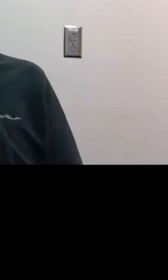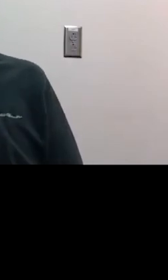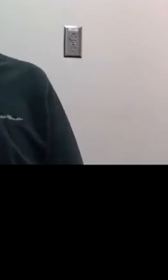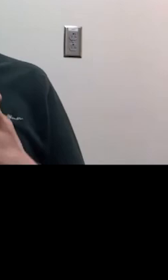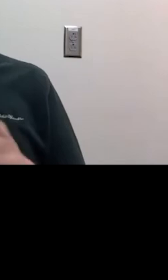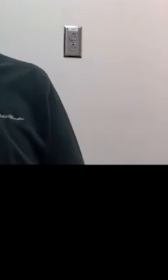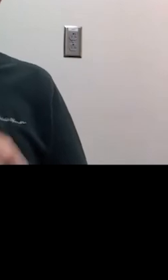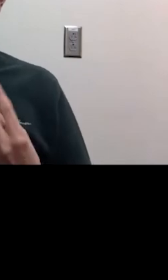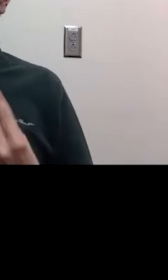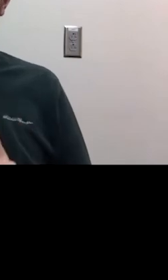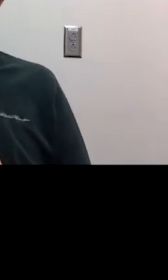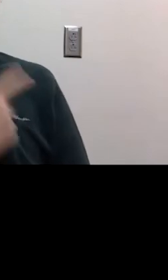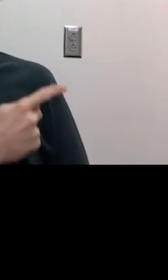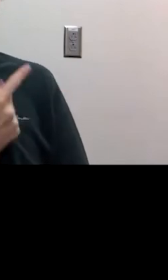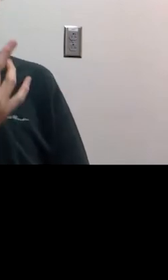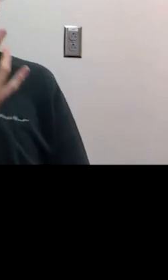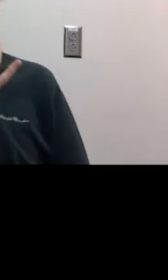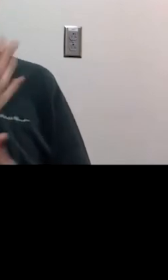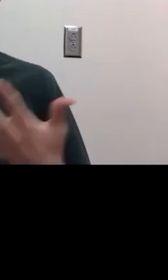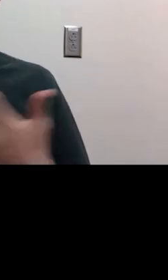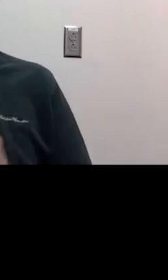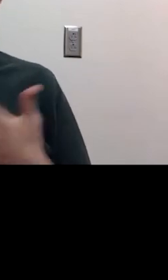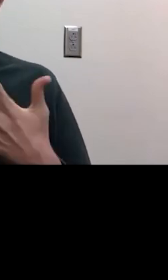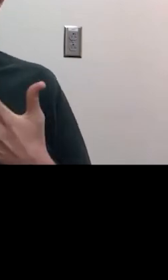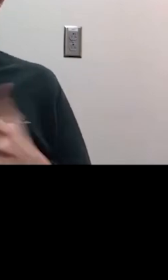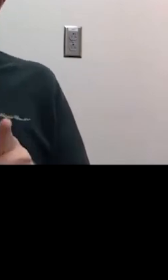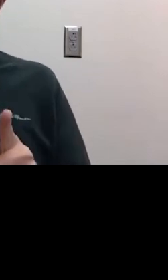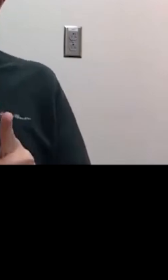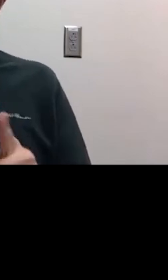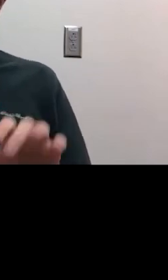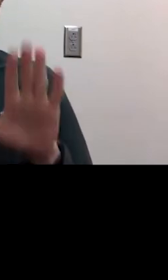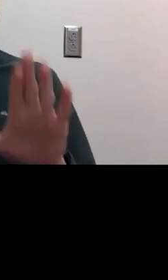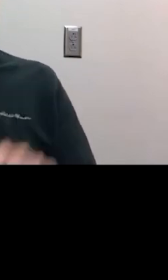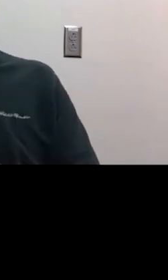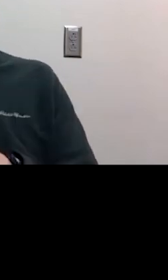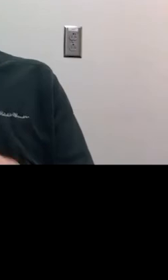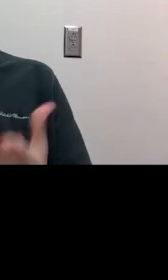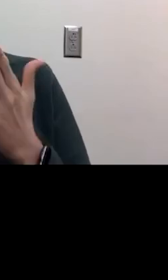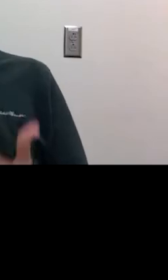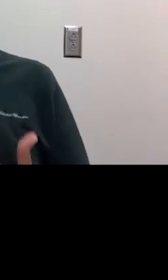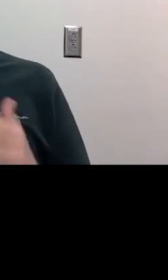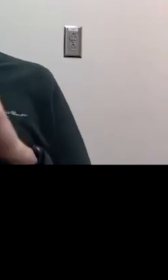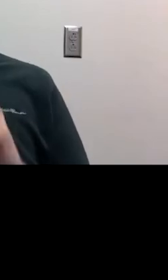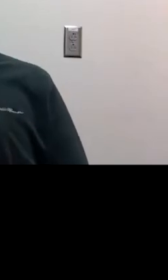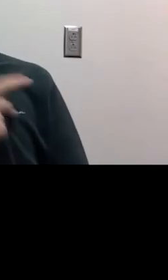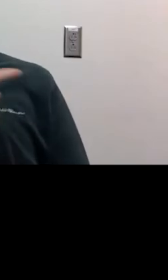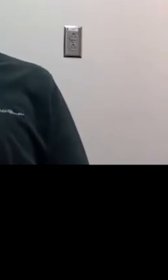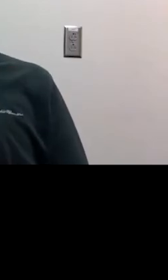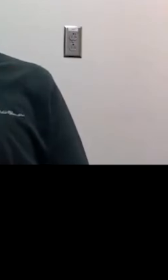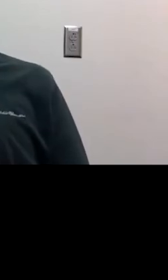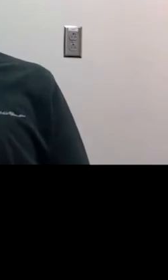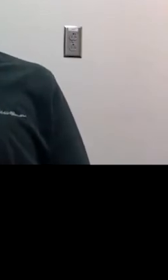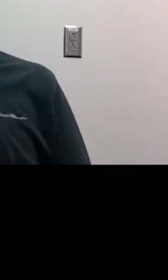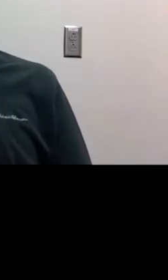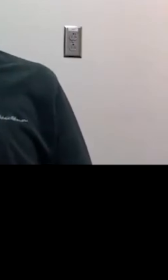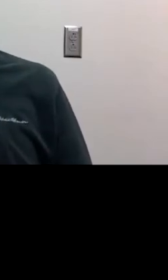about patient preferences and priorities. And you did a really nice job of showing us how patients don't mind being